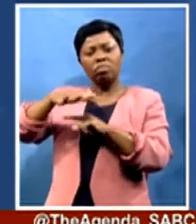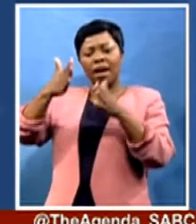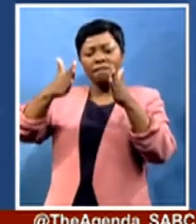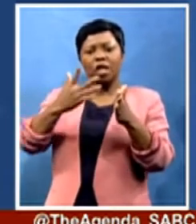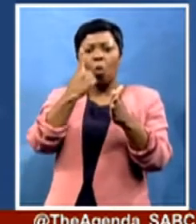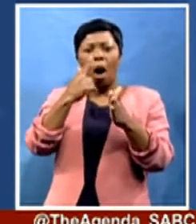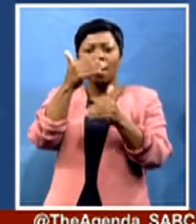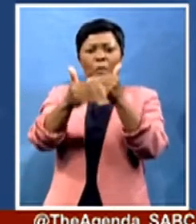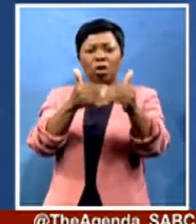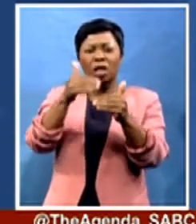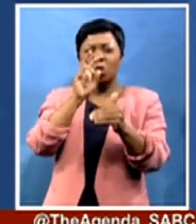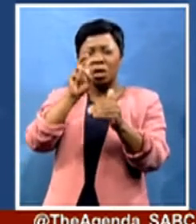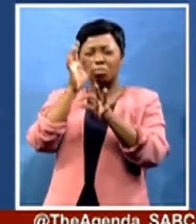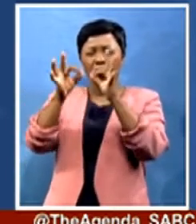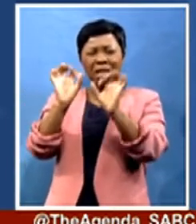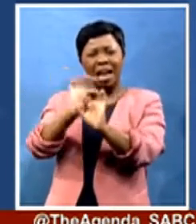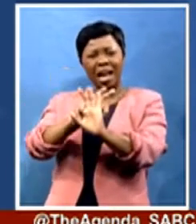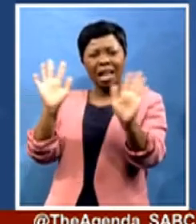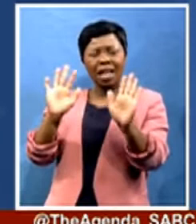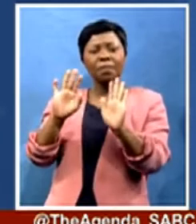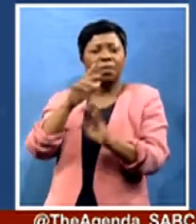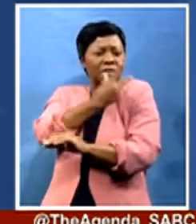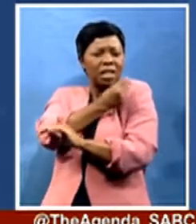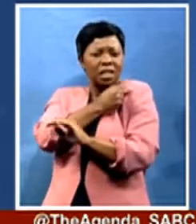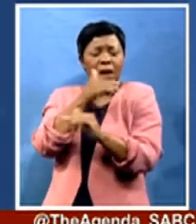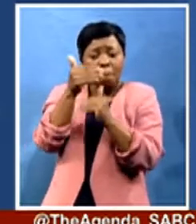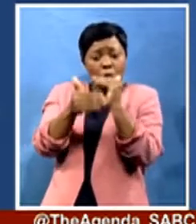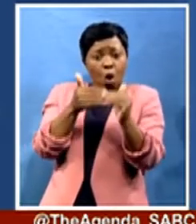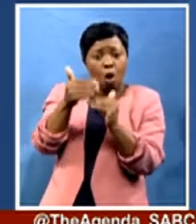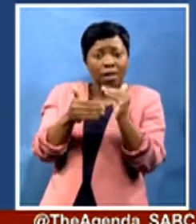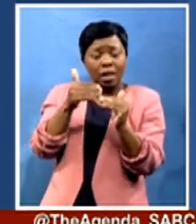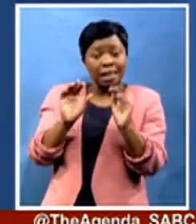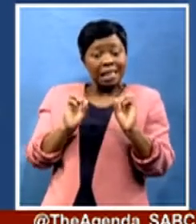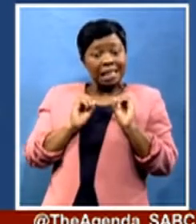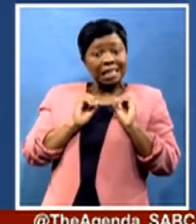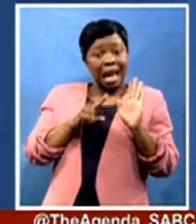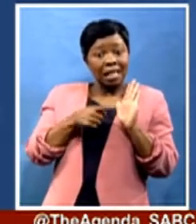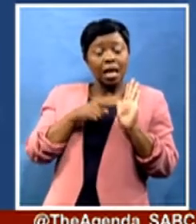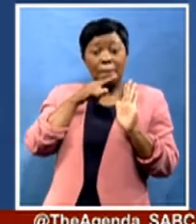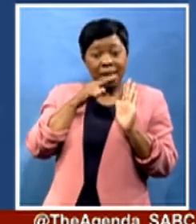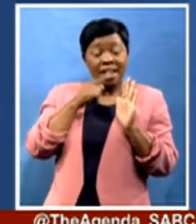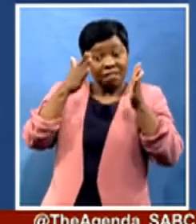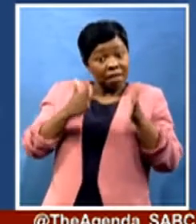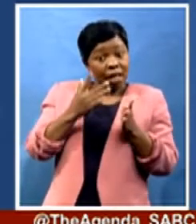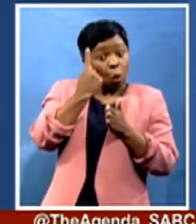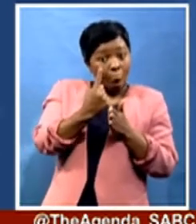vaccination process that's resuming is to complete phase 1. We're not moving into phase 2.